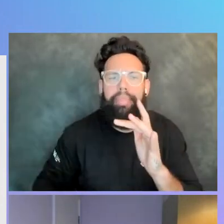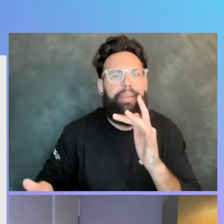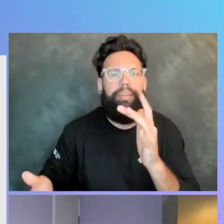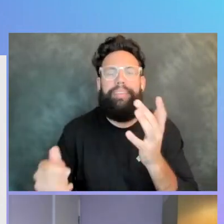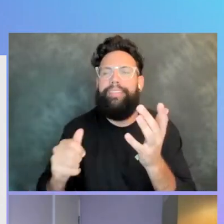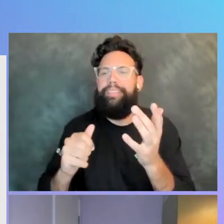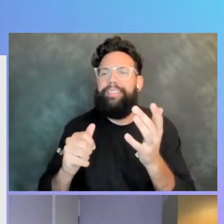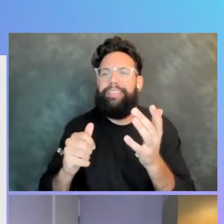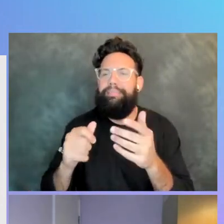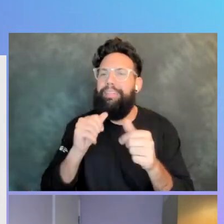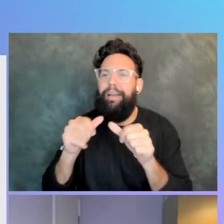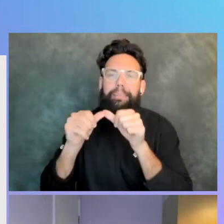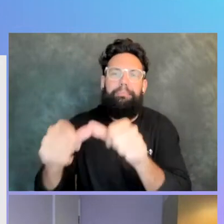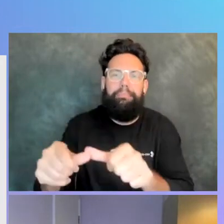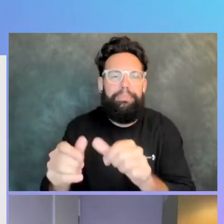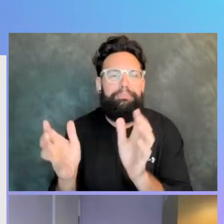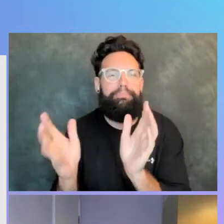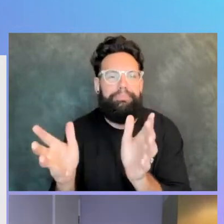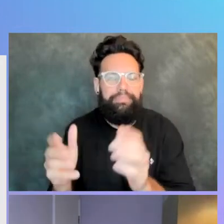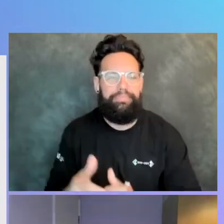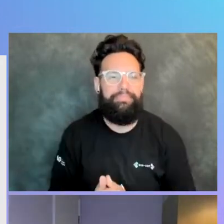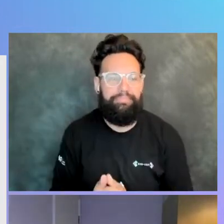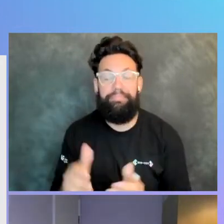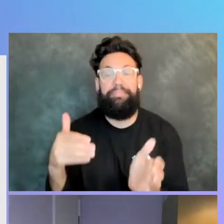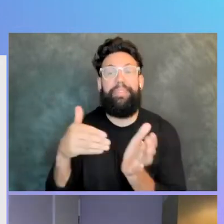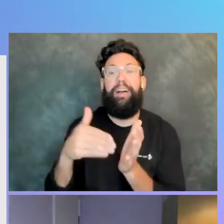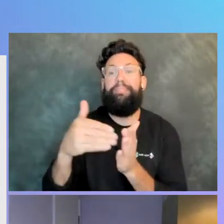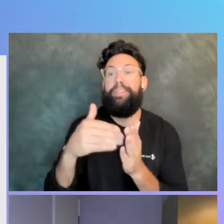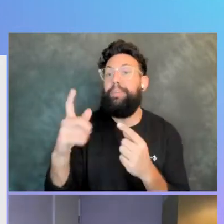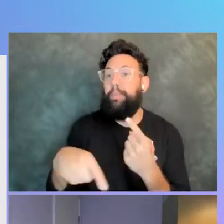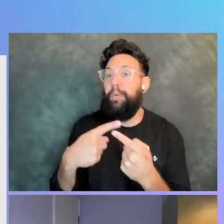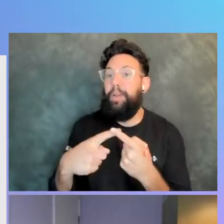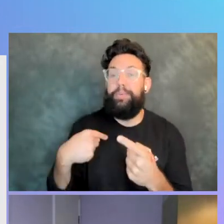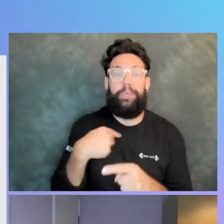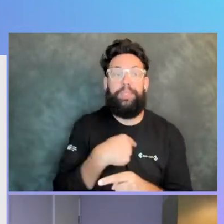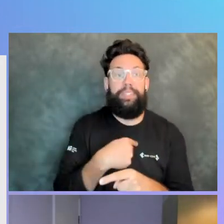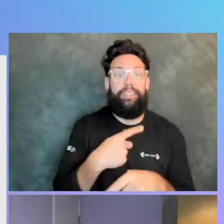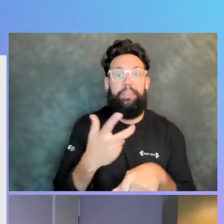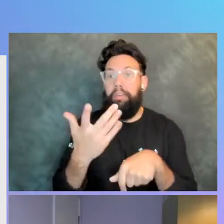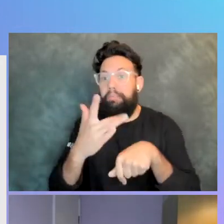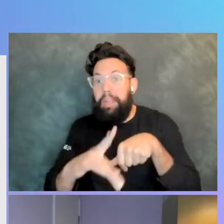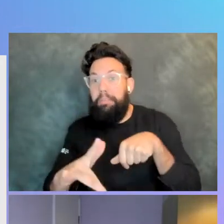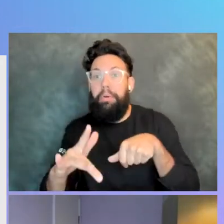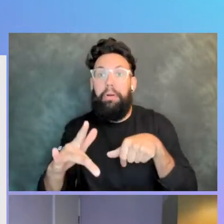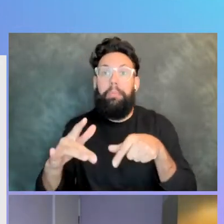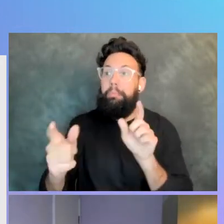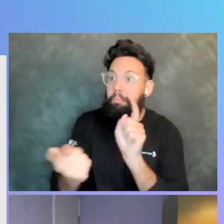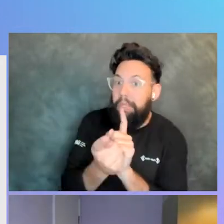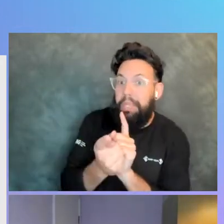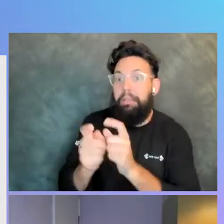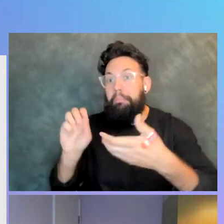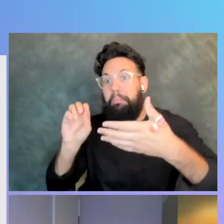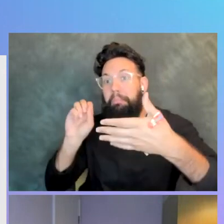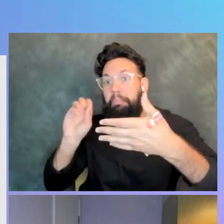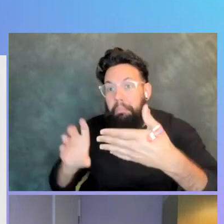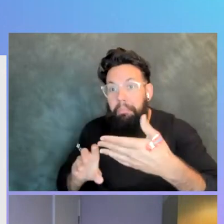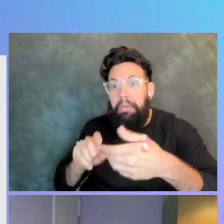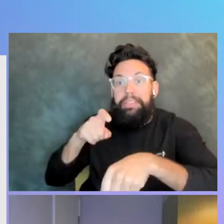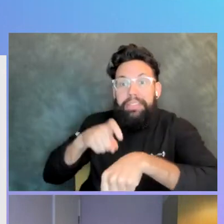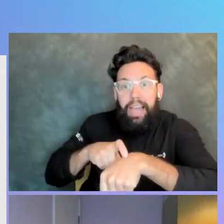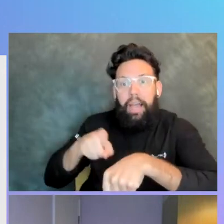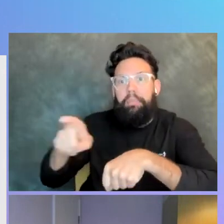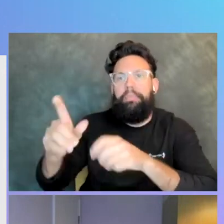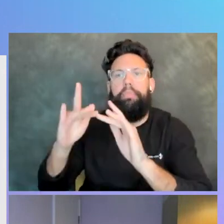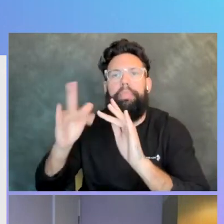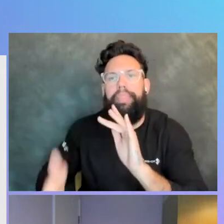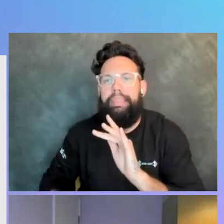usually especially once we request or propose availability for an introduction call. It does not feel right to me to nudge